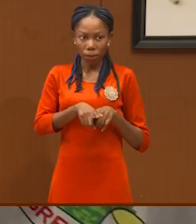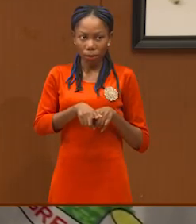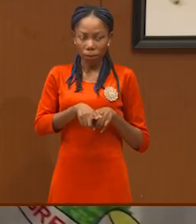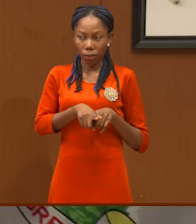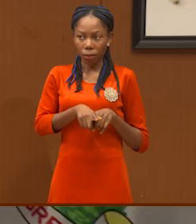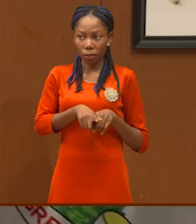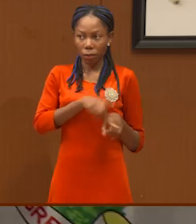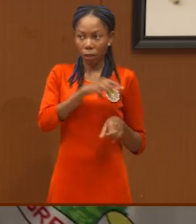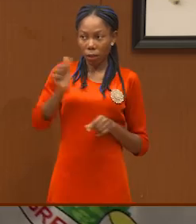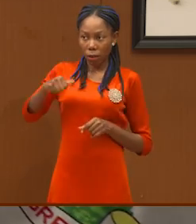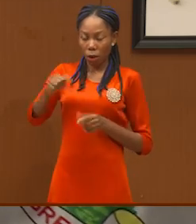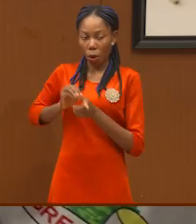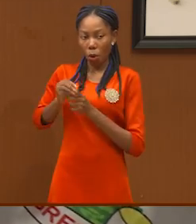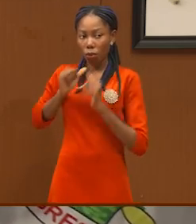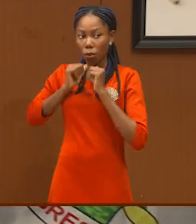Is that so?